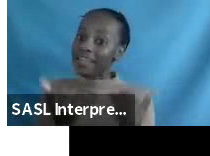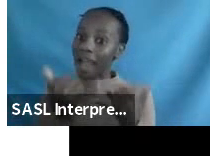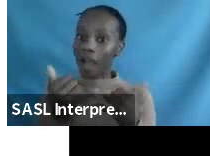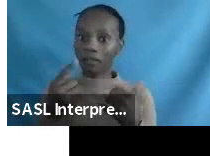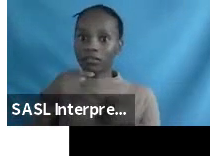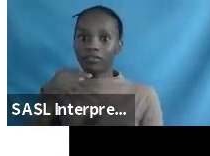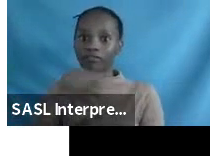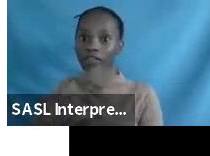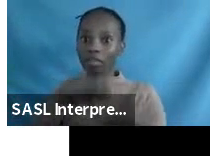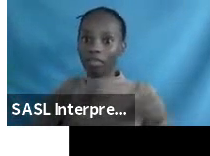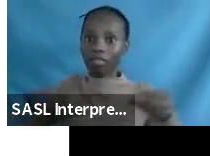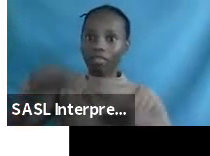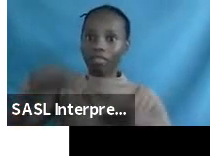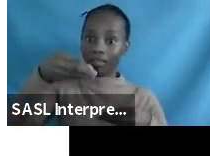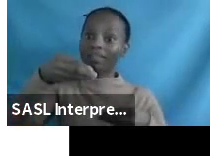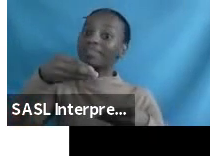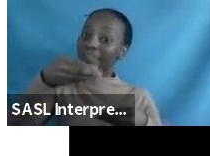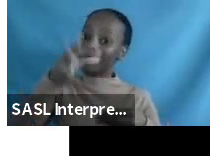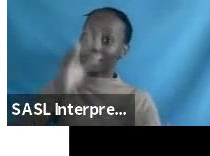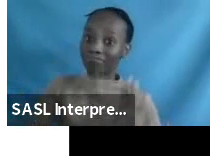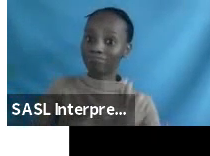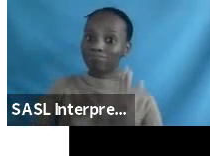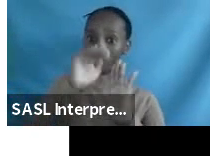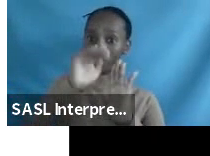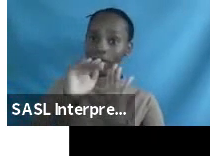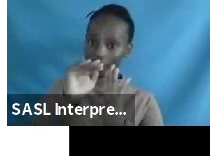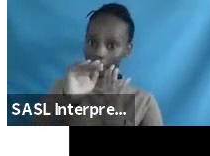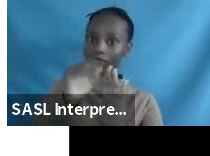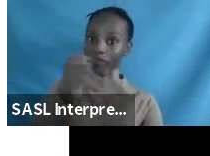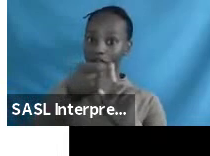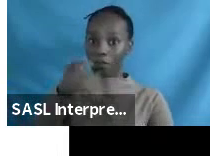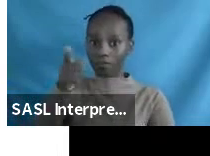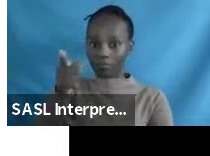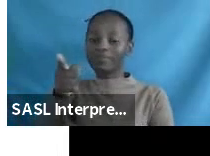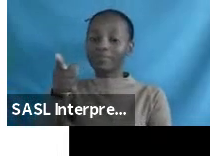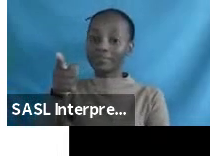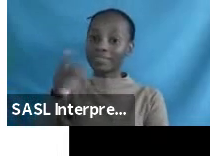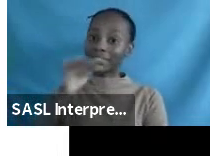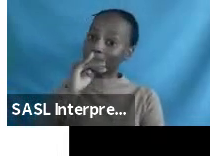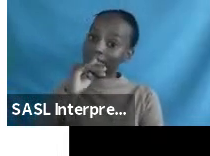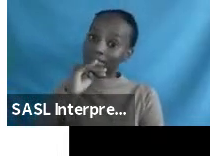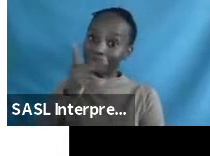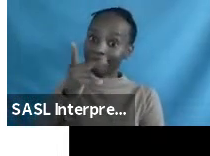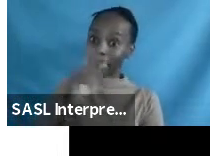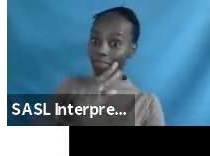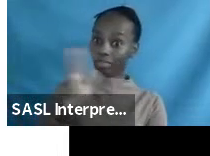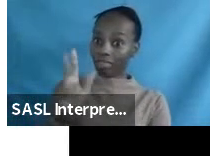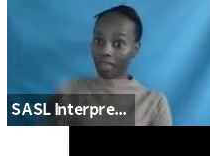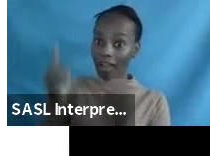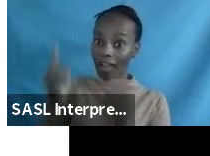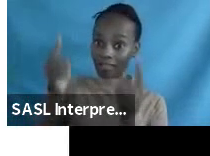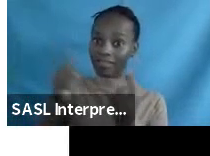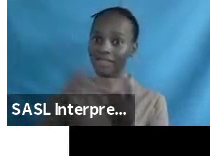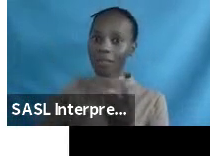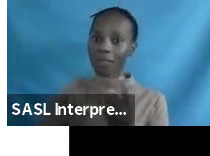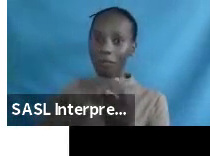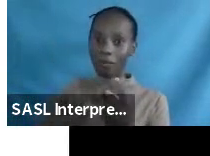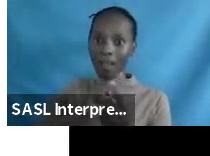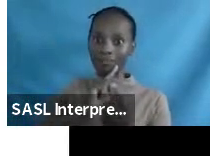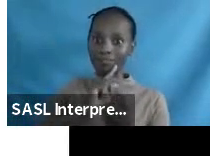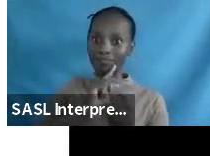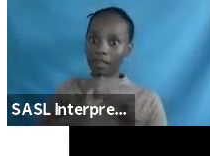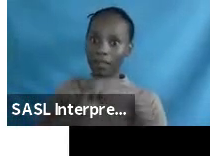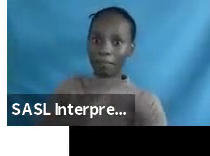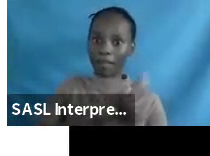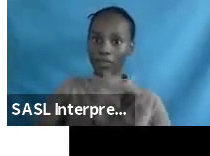the activities coming from the illicit trade, cannot be undermined, cannot be understated. Finding of illicit